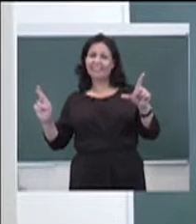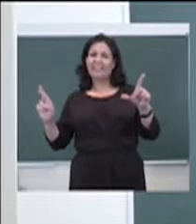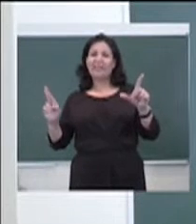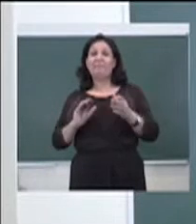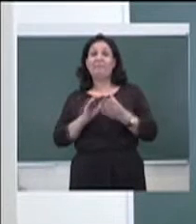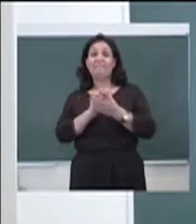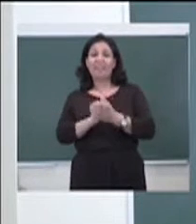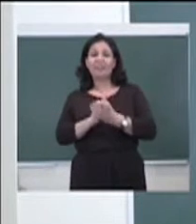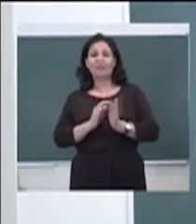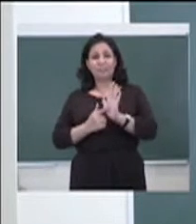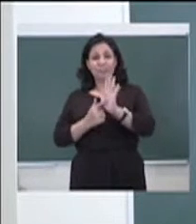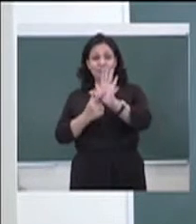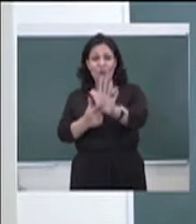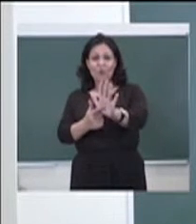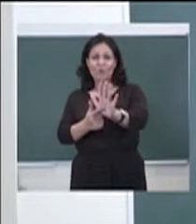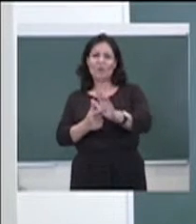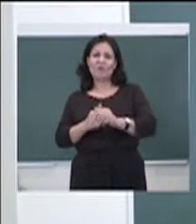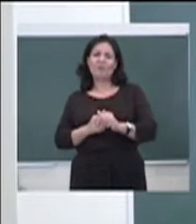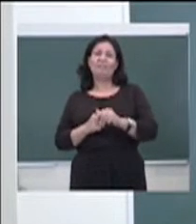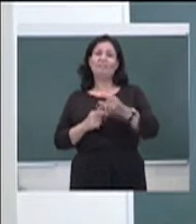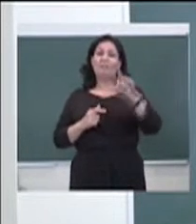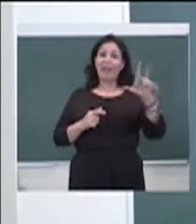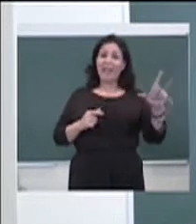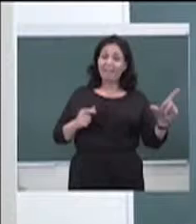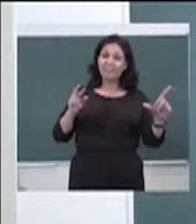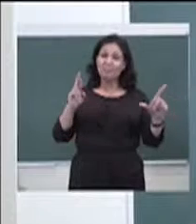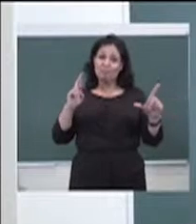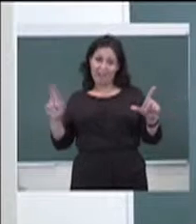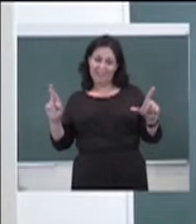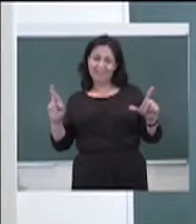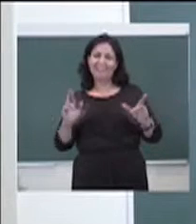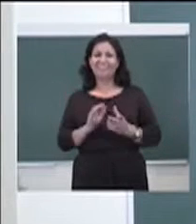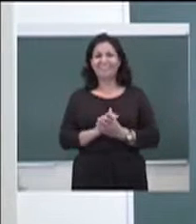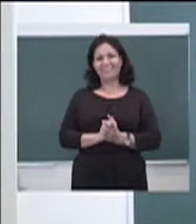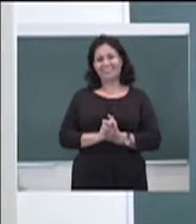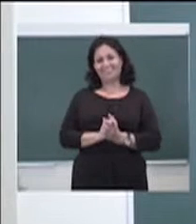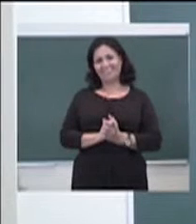how. She's going to move from left to right.